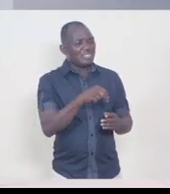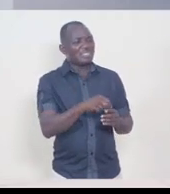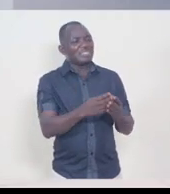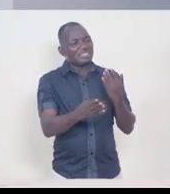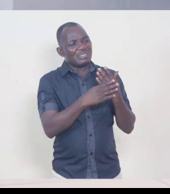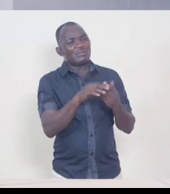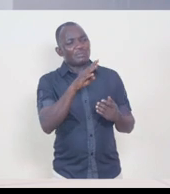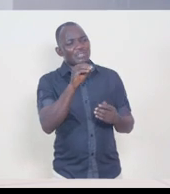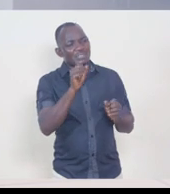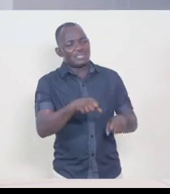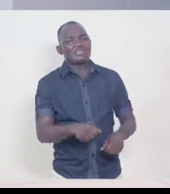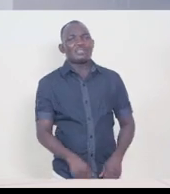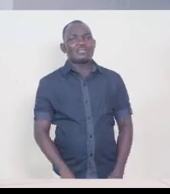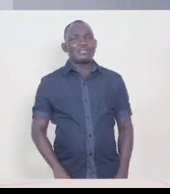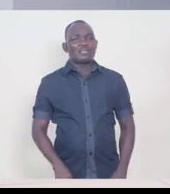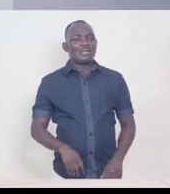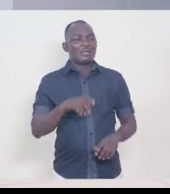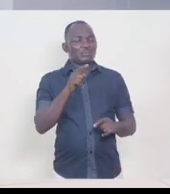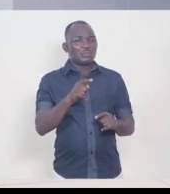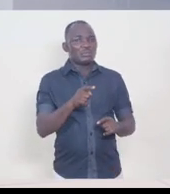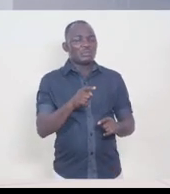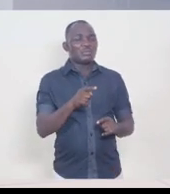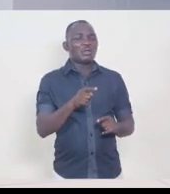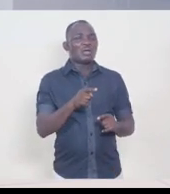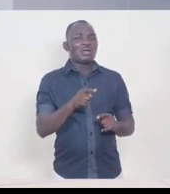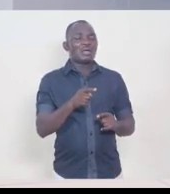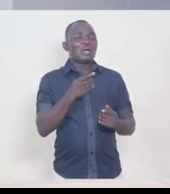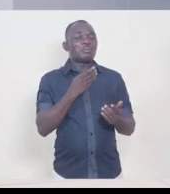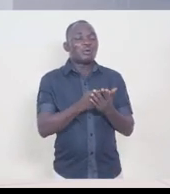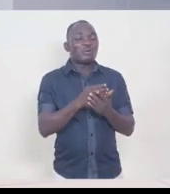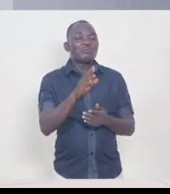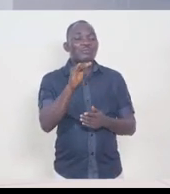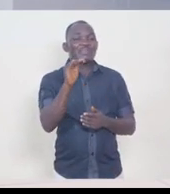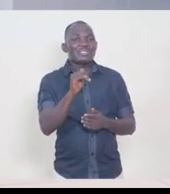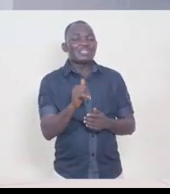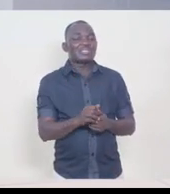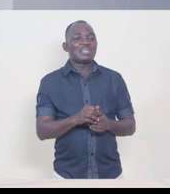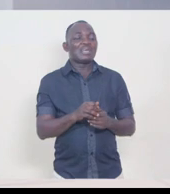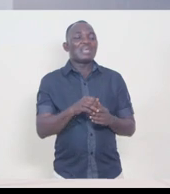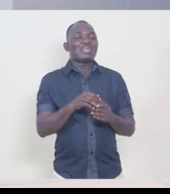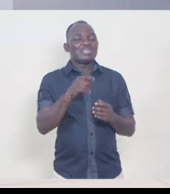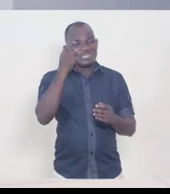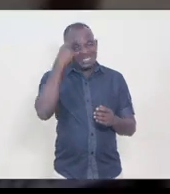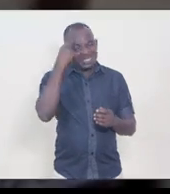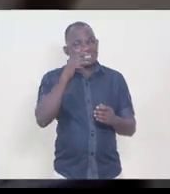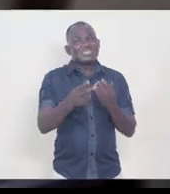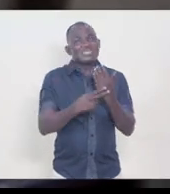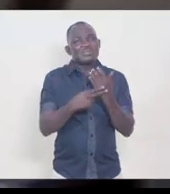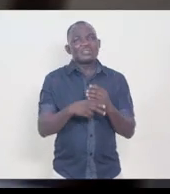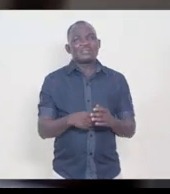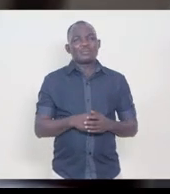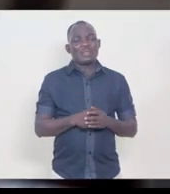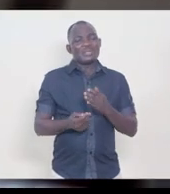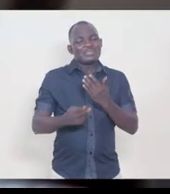month. But if you don't skip that and you invest the 15 Ghana cedis you think you are saving, you can get